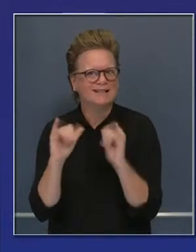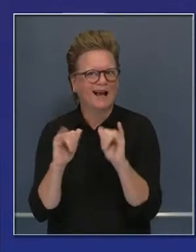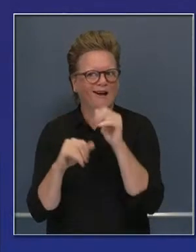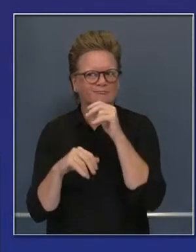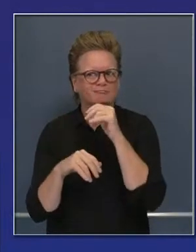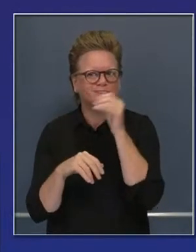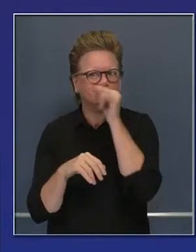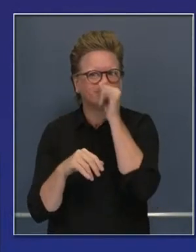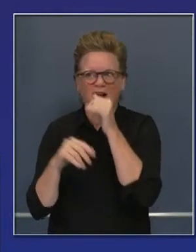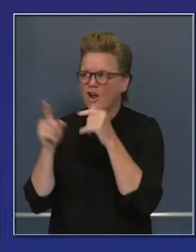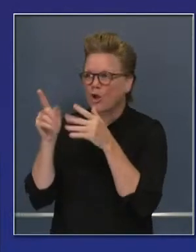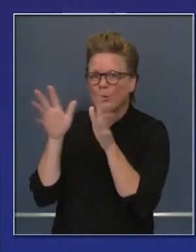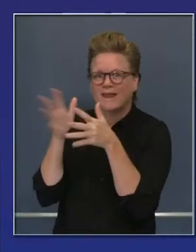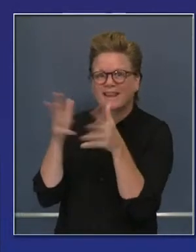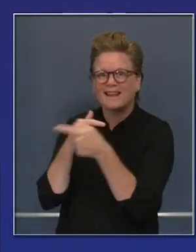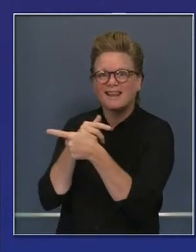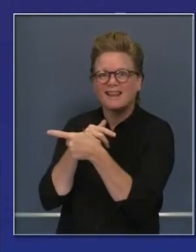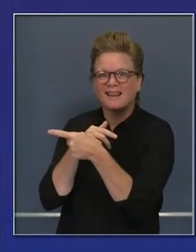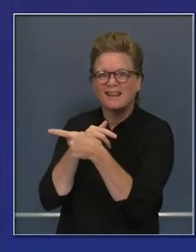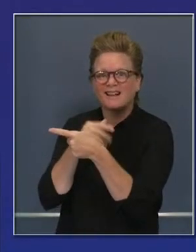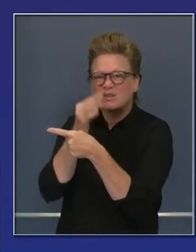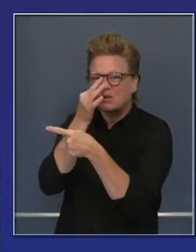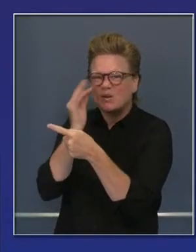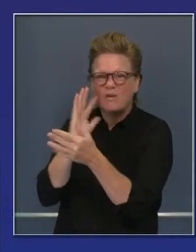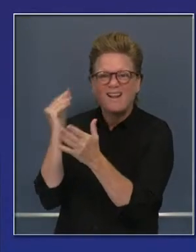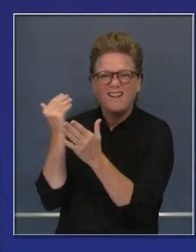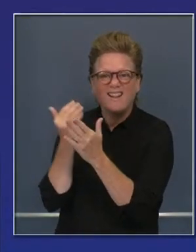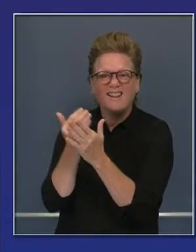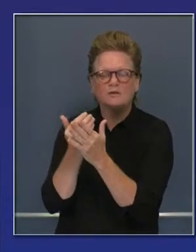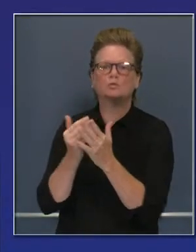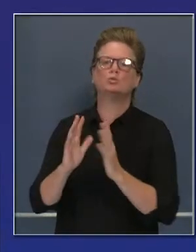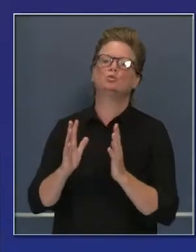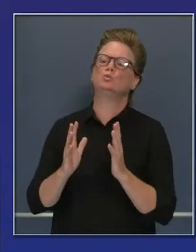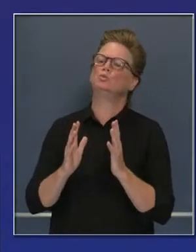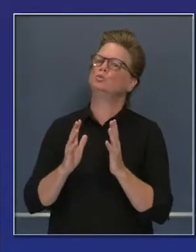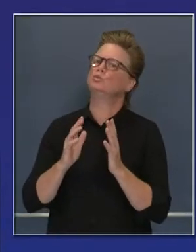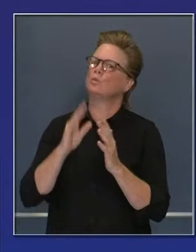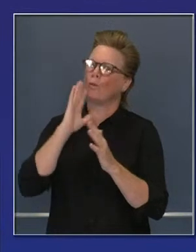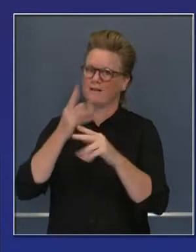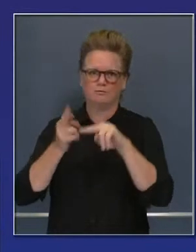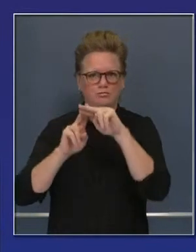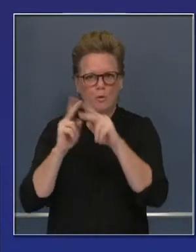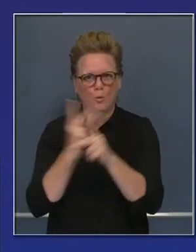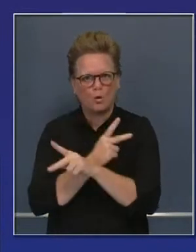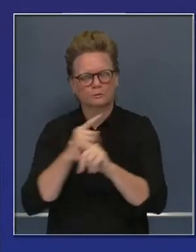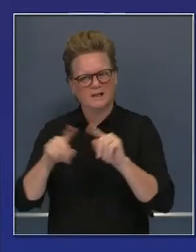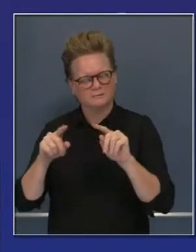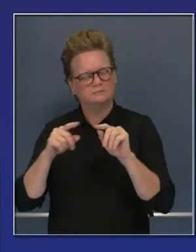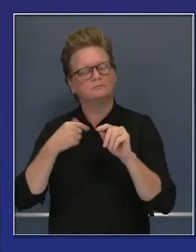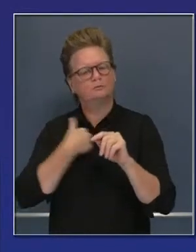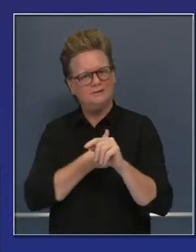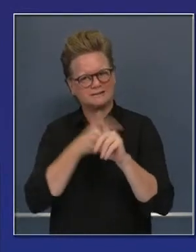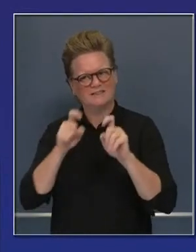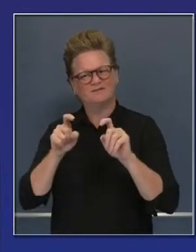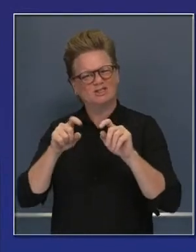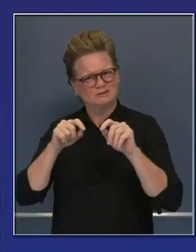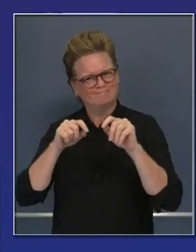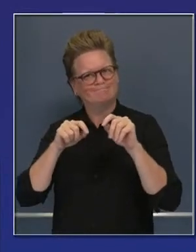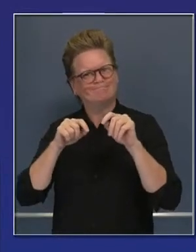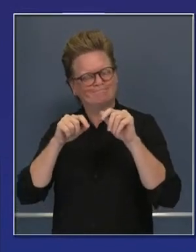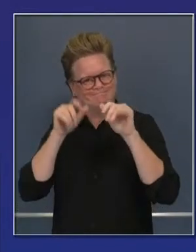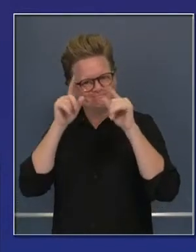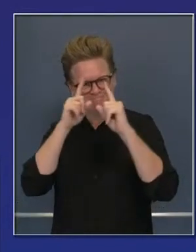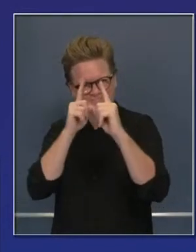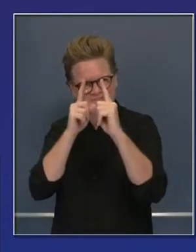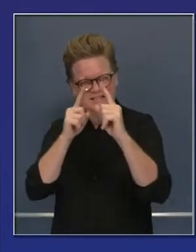substantially made progress. It's demonstrable in those containment numbers, but with wind events that we're experiencing currently and